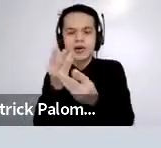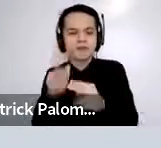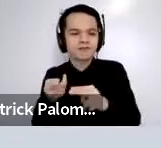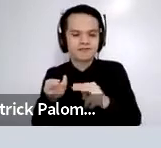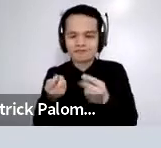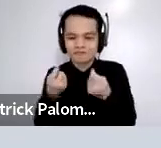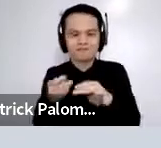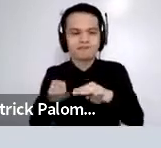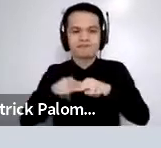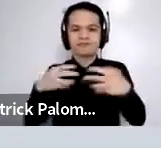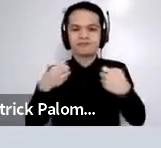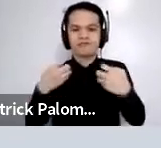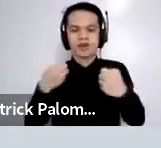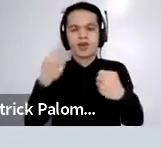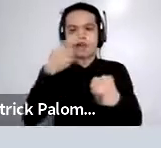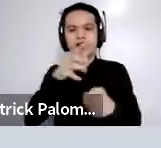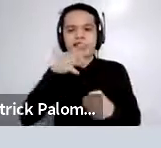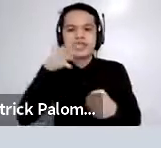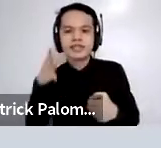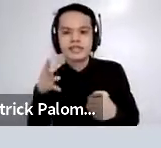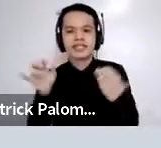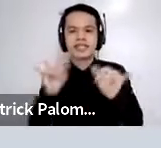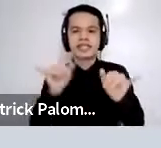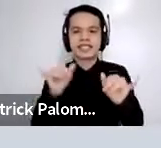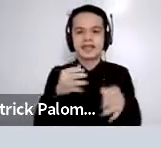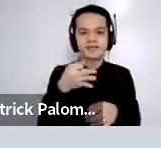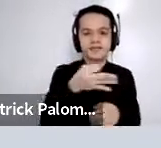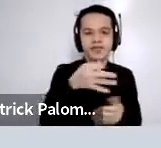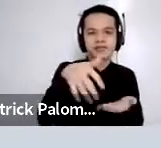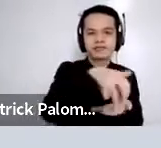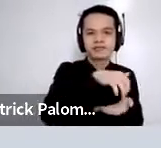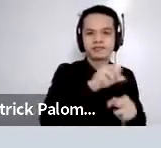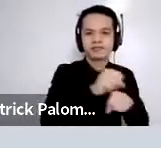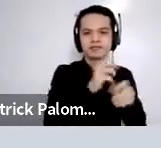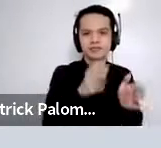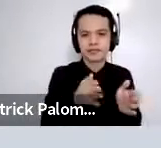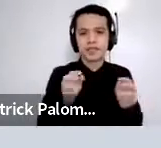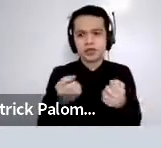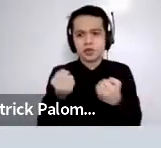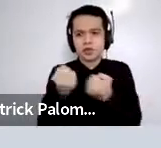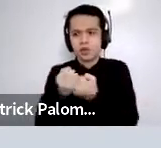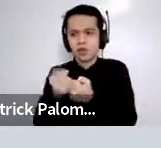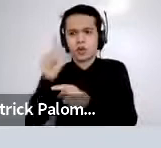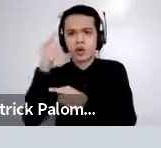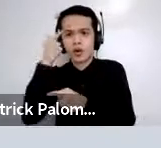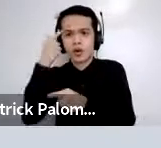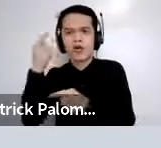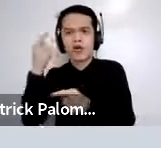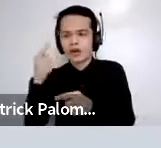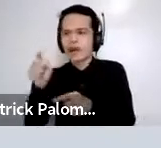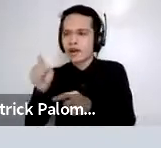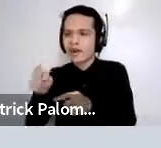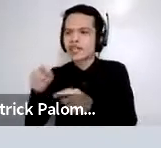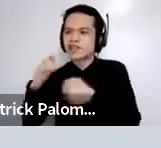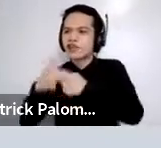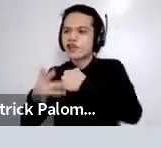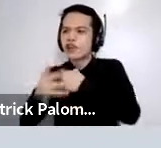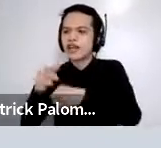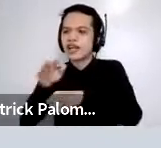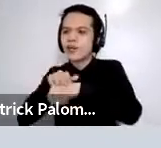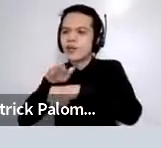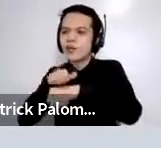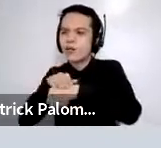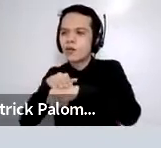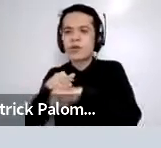fisheries sector. We support the government to anticipate shocks through early warning systems to safeguard